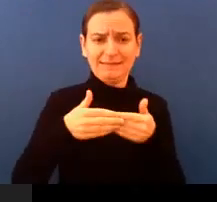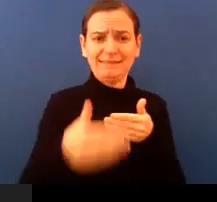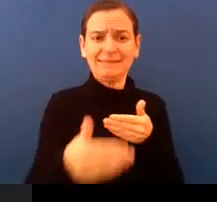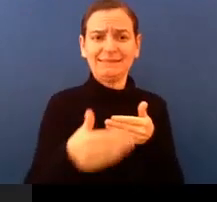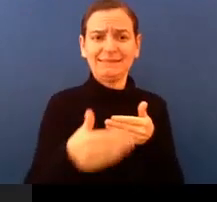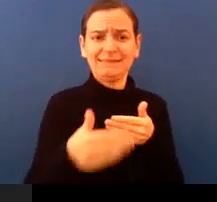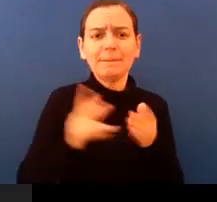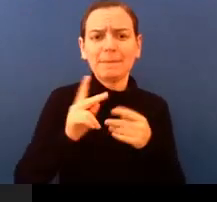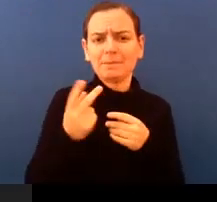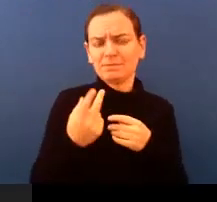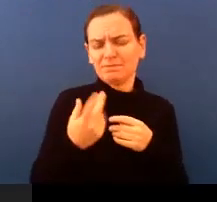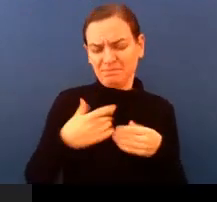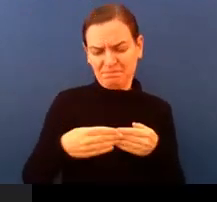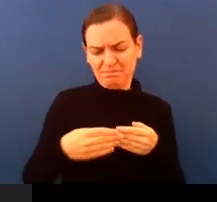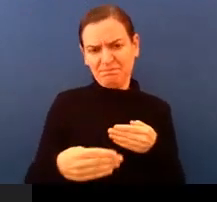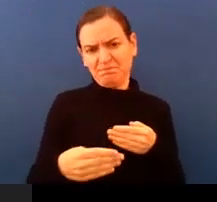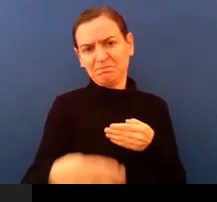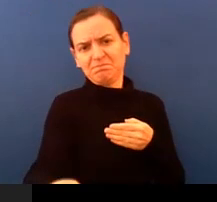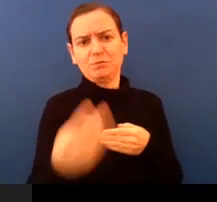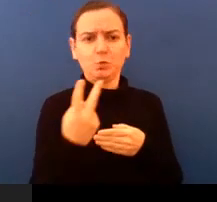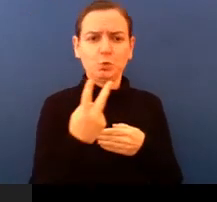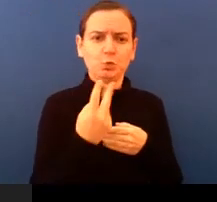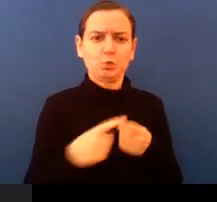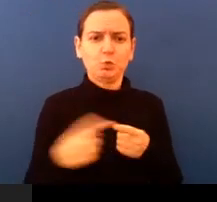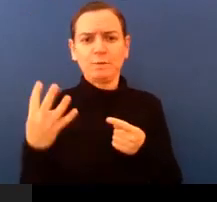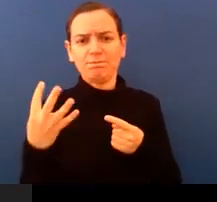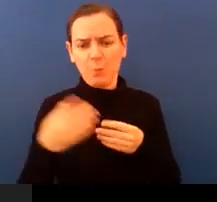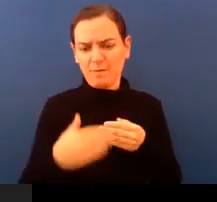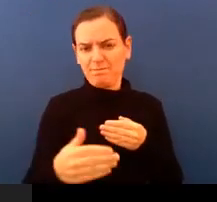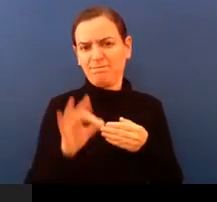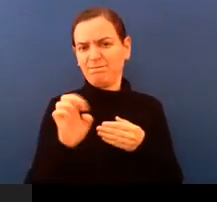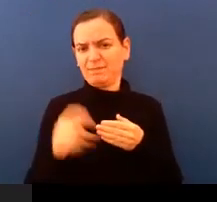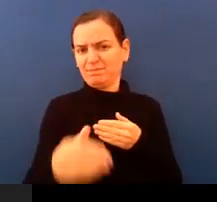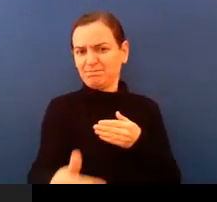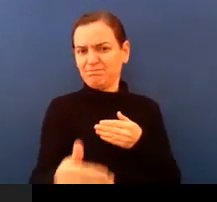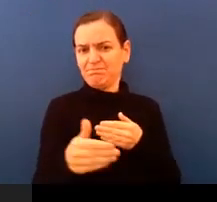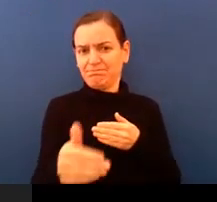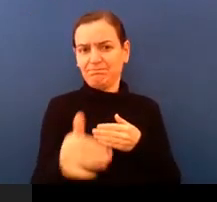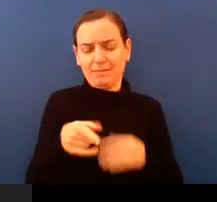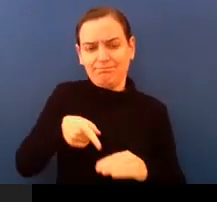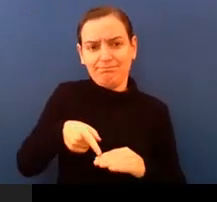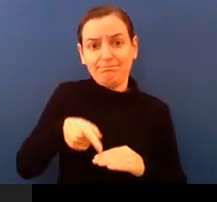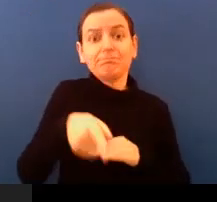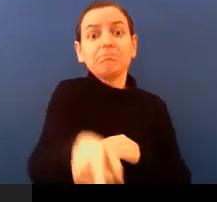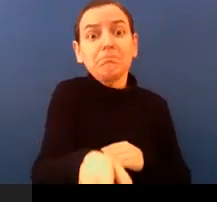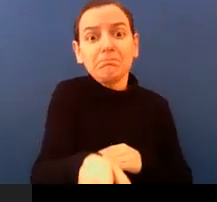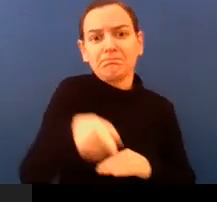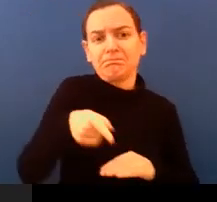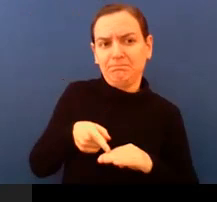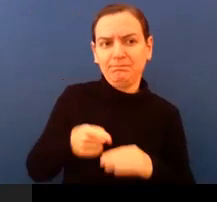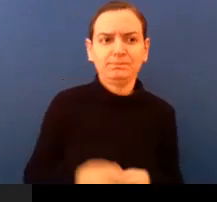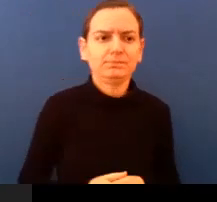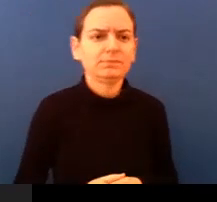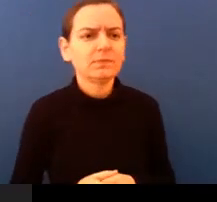underfoot and/or changes in elevation. A cane is an extension of one's hand,